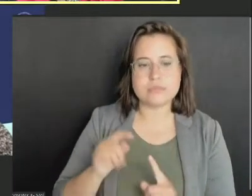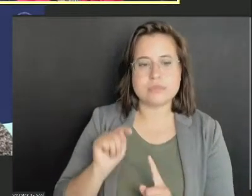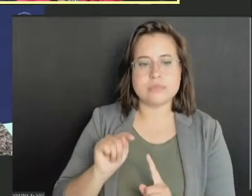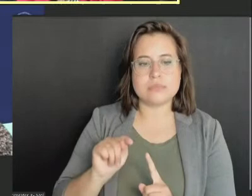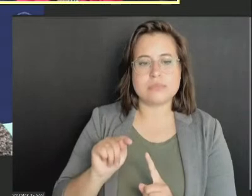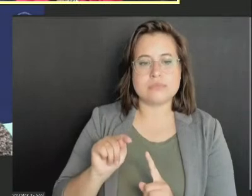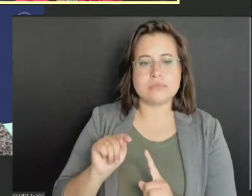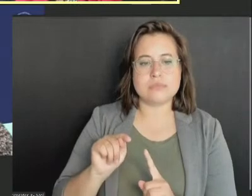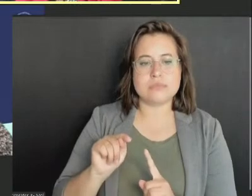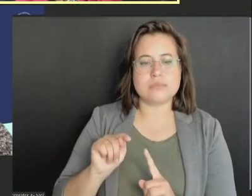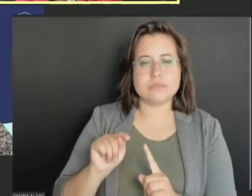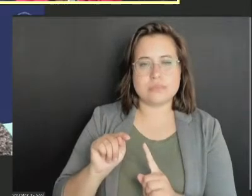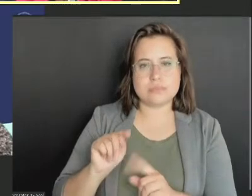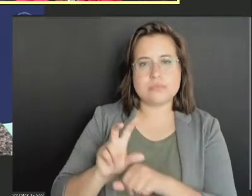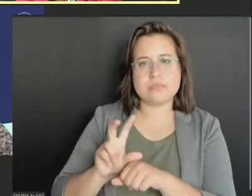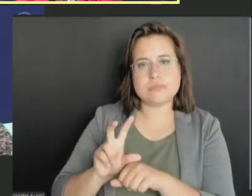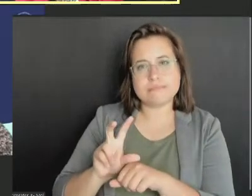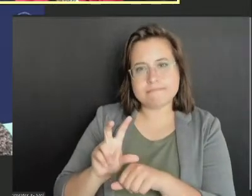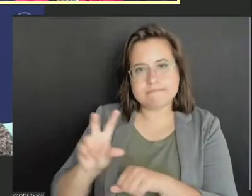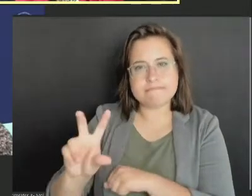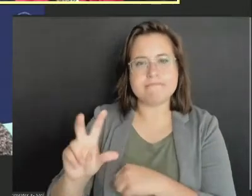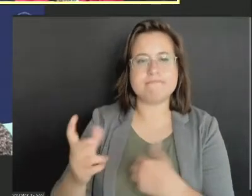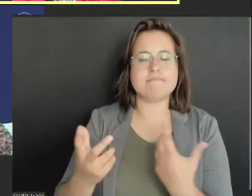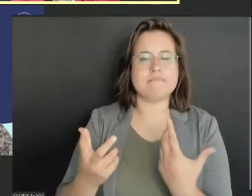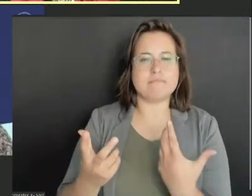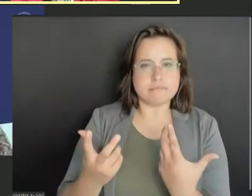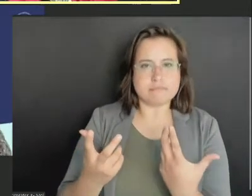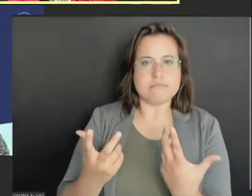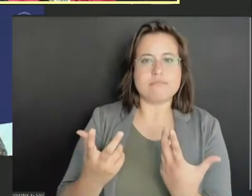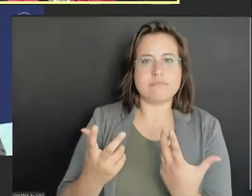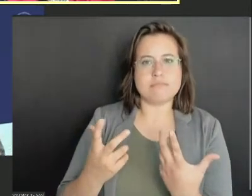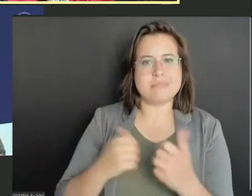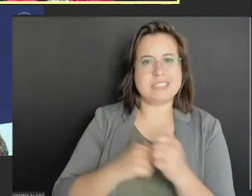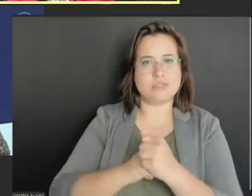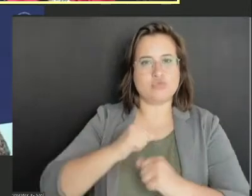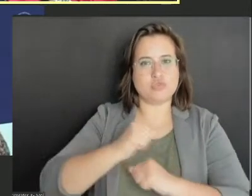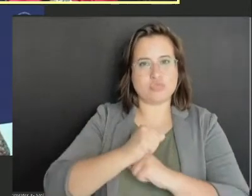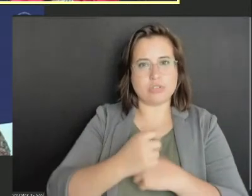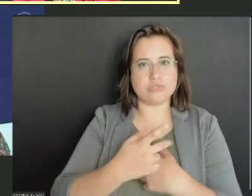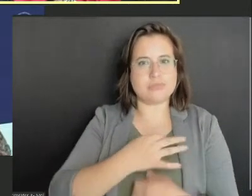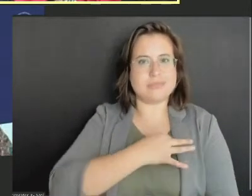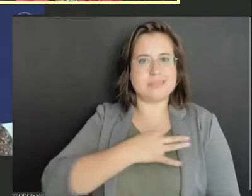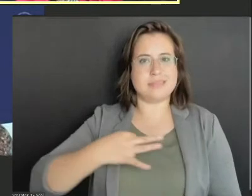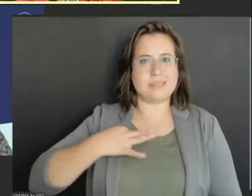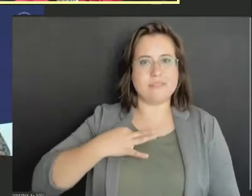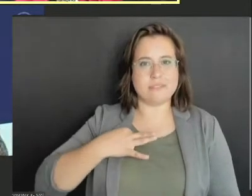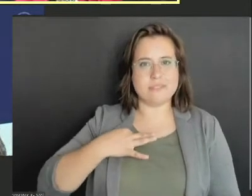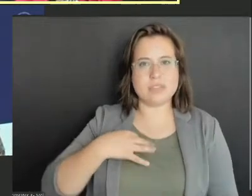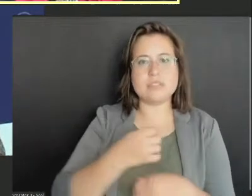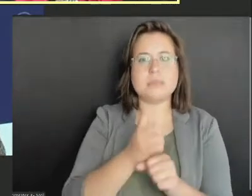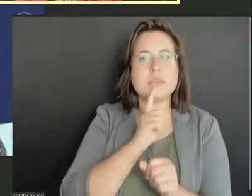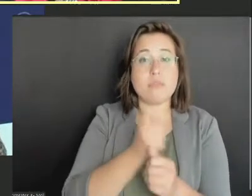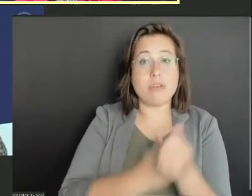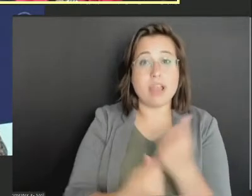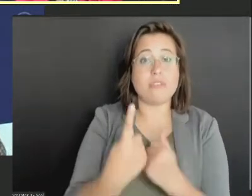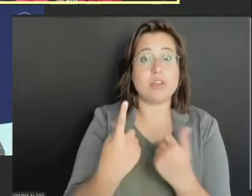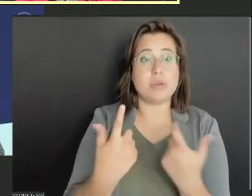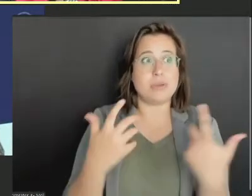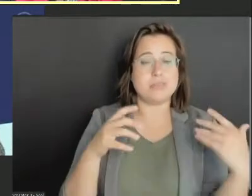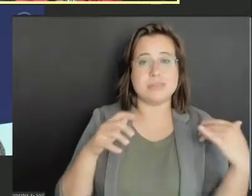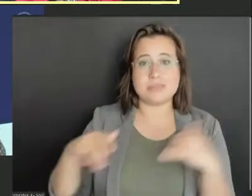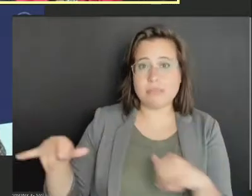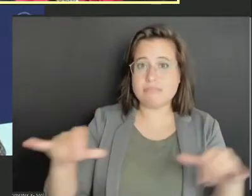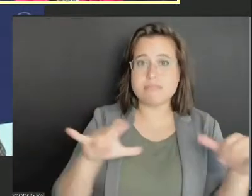health infrastructure and staffing to ensure everyone has the right to the same high quality health